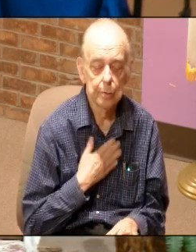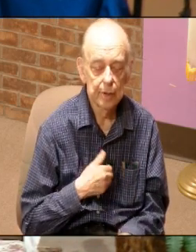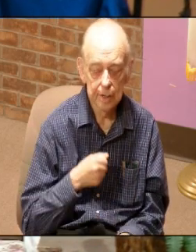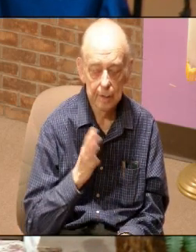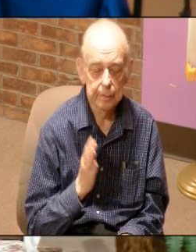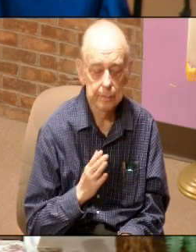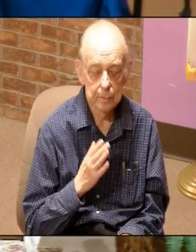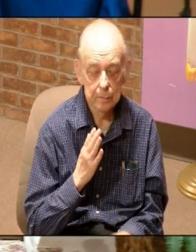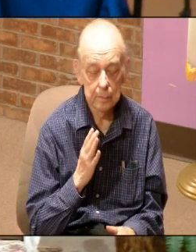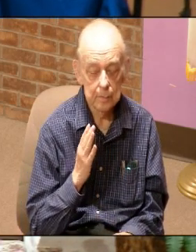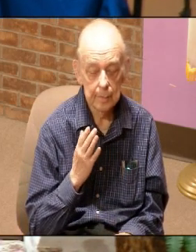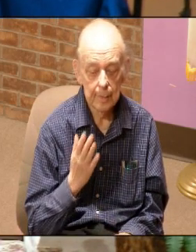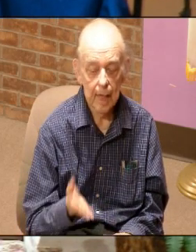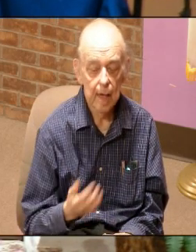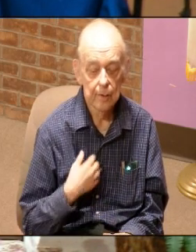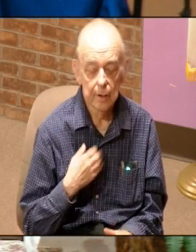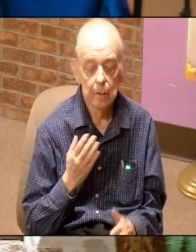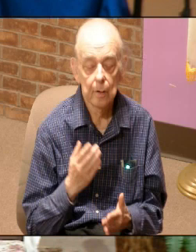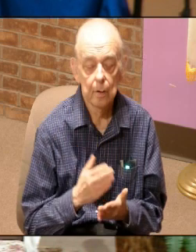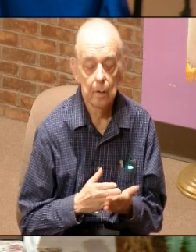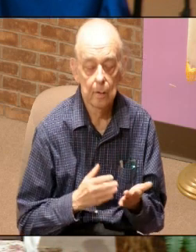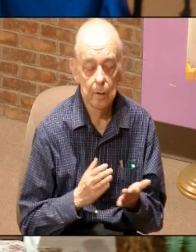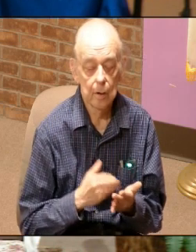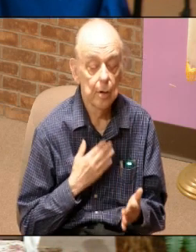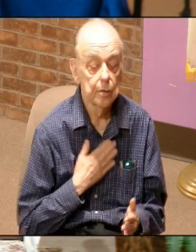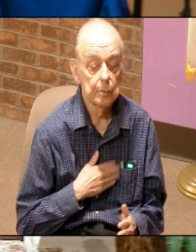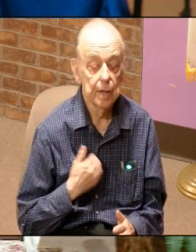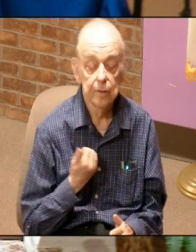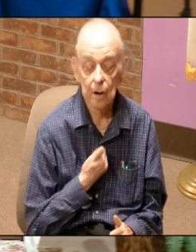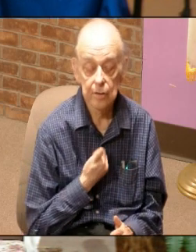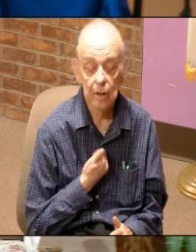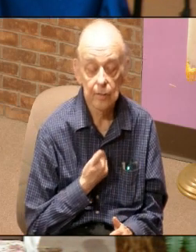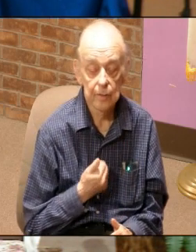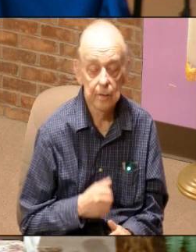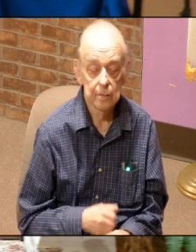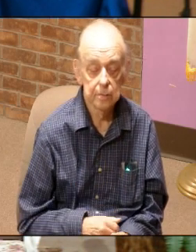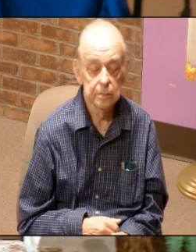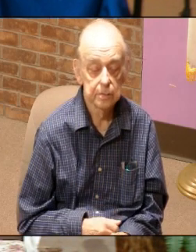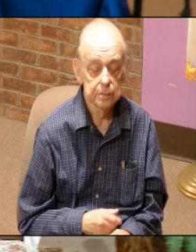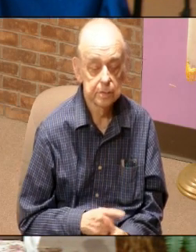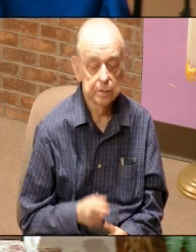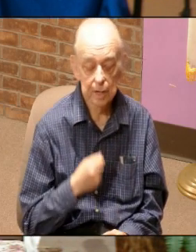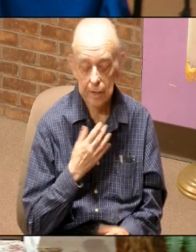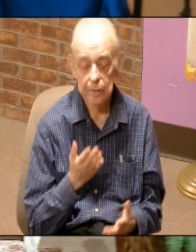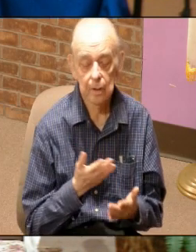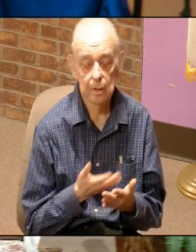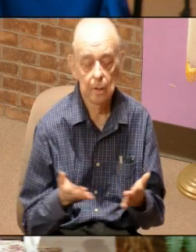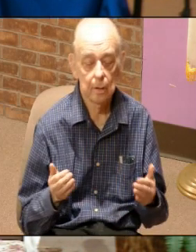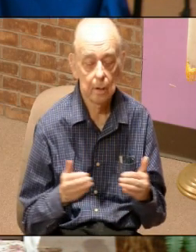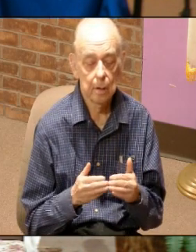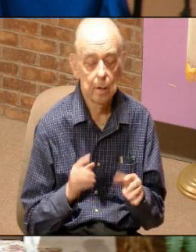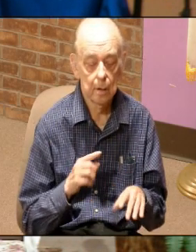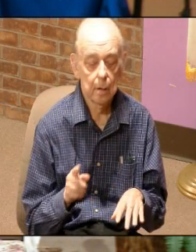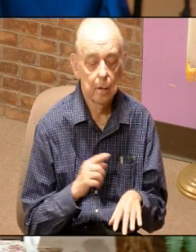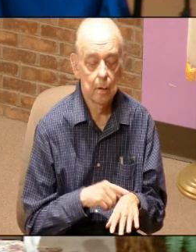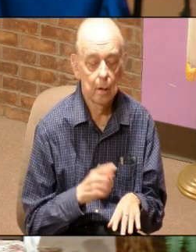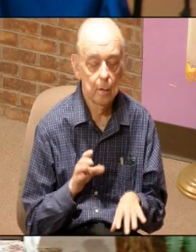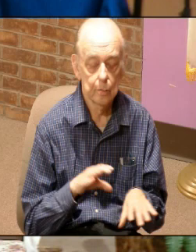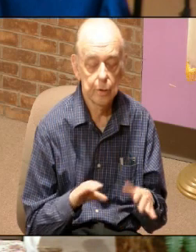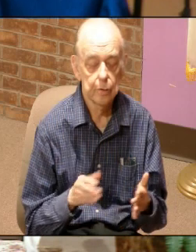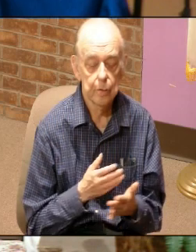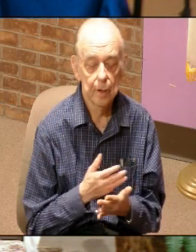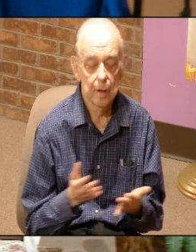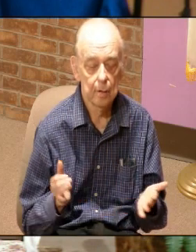There are going to be some times we're going to do things to please self. But may I say this to you that even in those times when you do